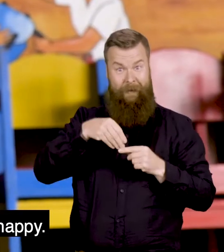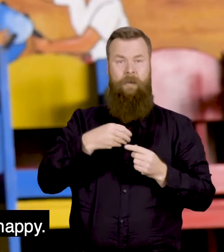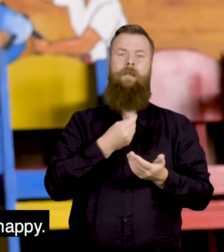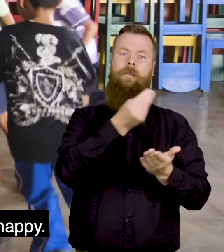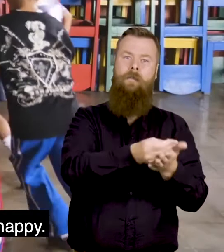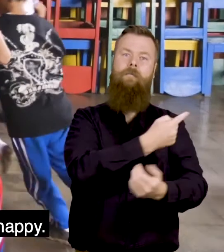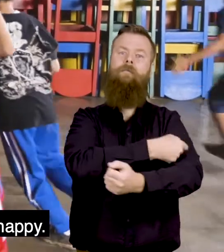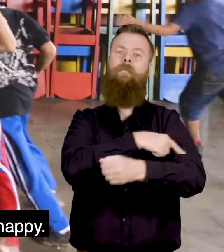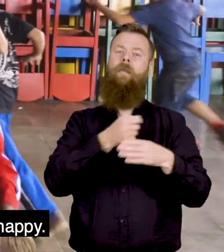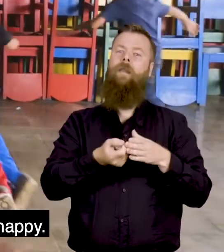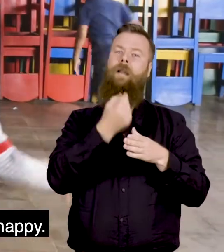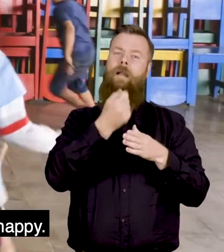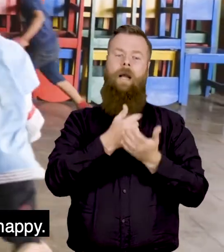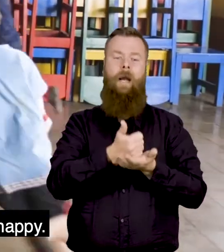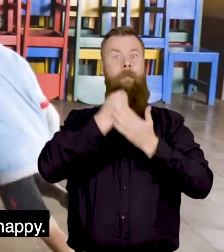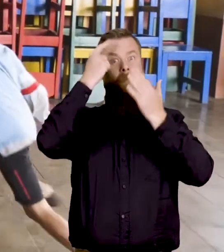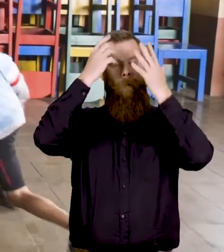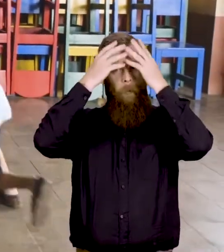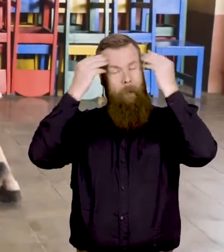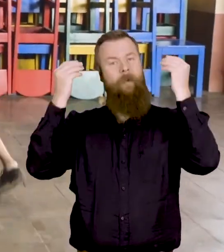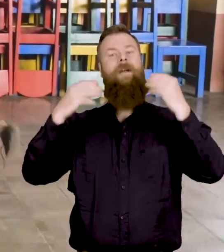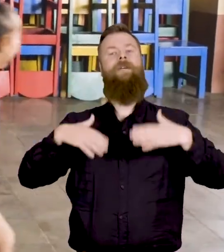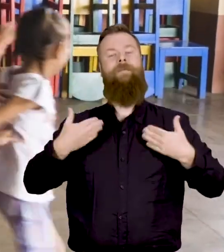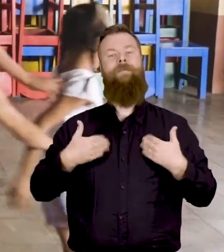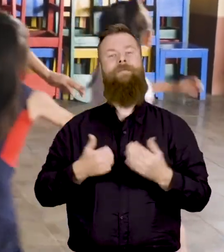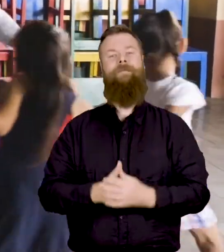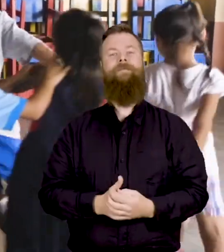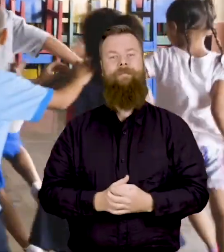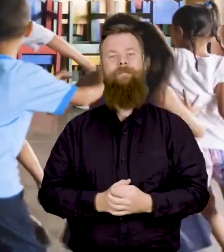medicine for my head. I'm happy.